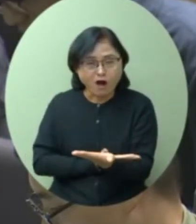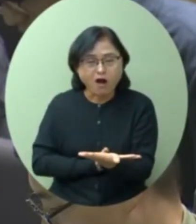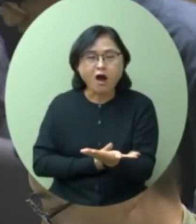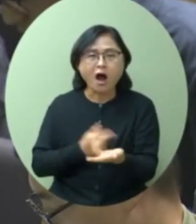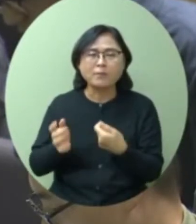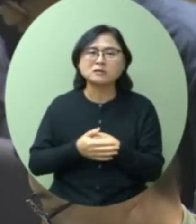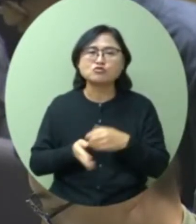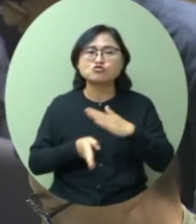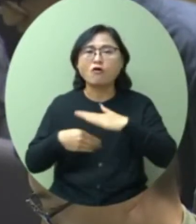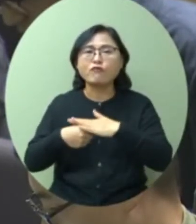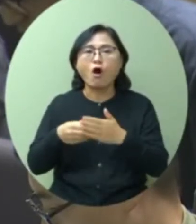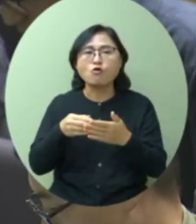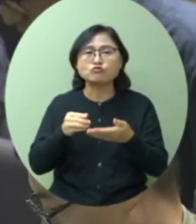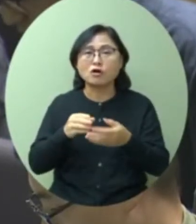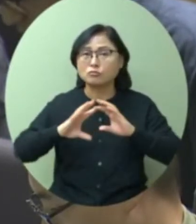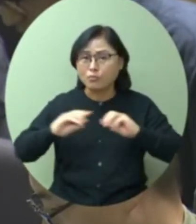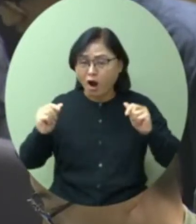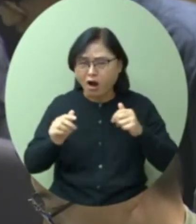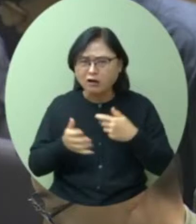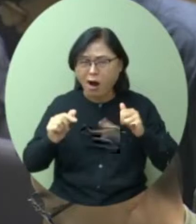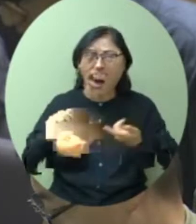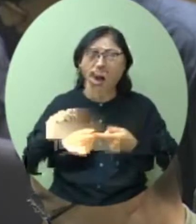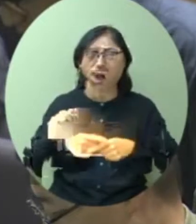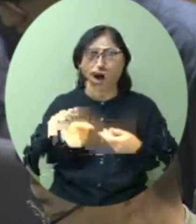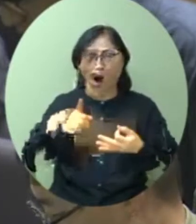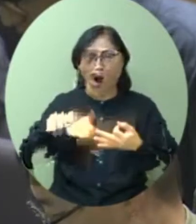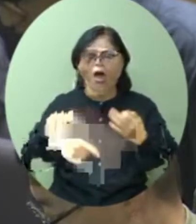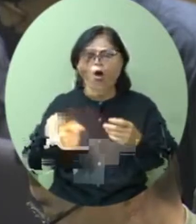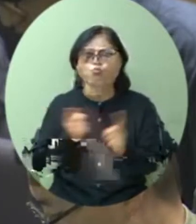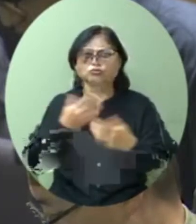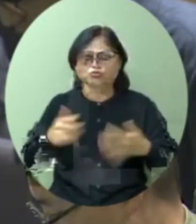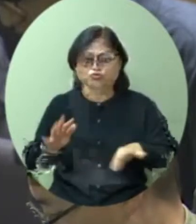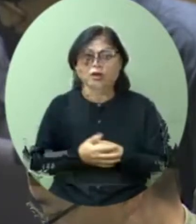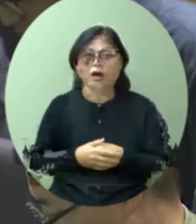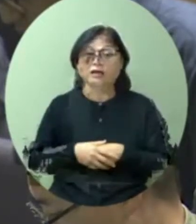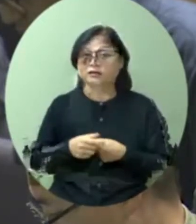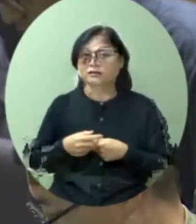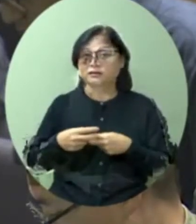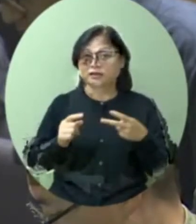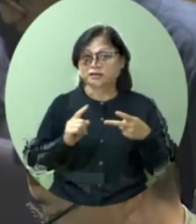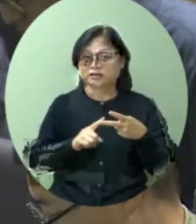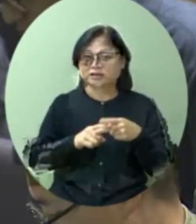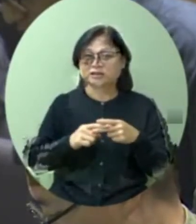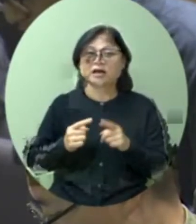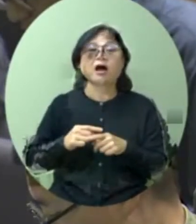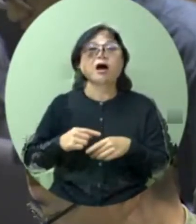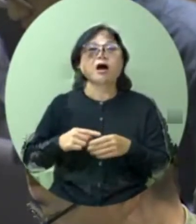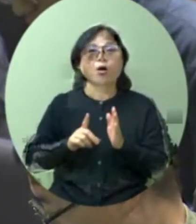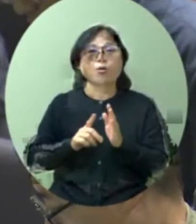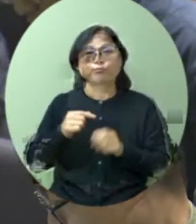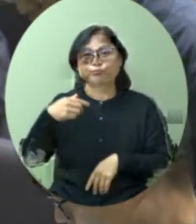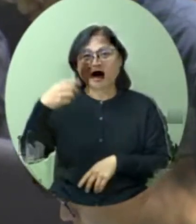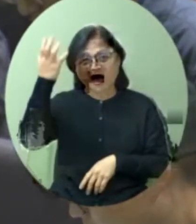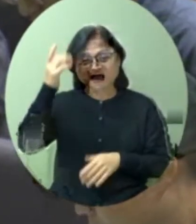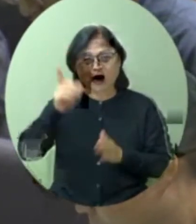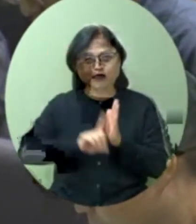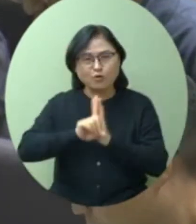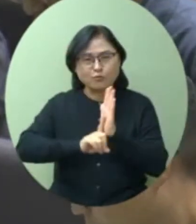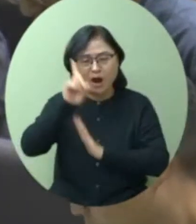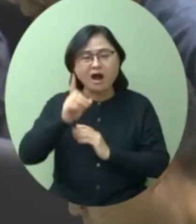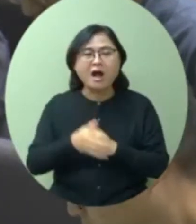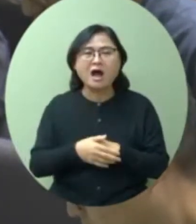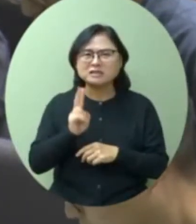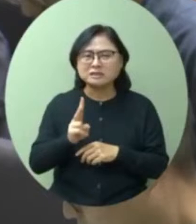Does it mean that when you put in place a regulatory regime, there is no more SDU? I would like to ask about